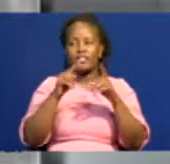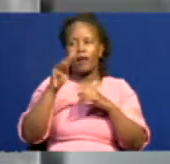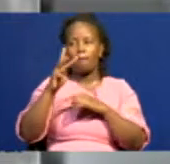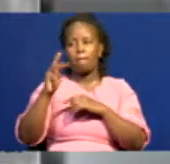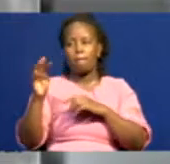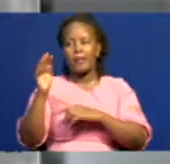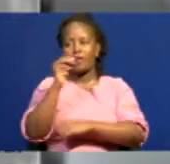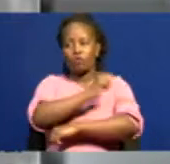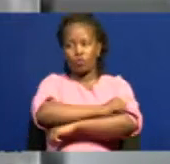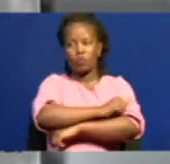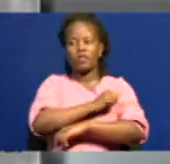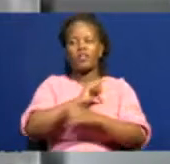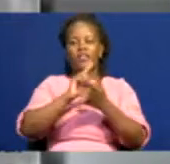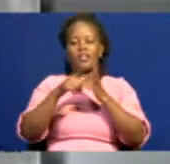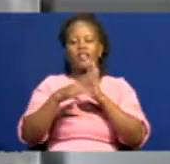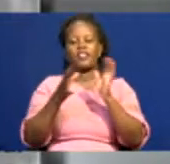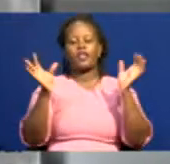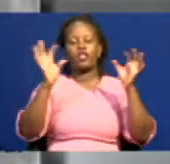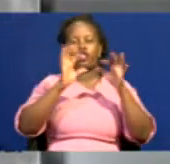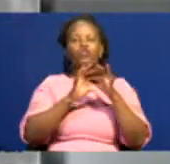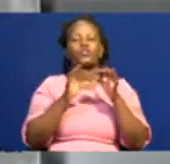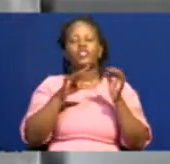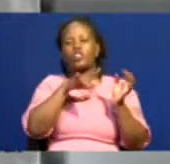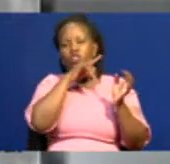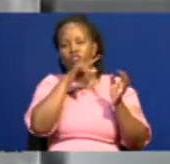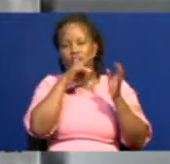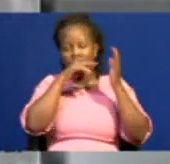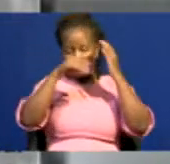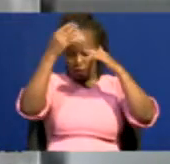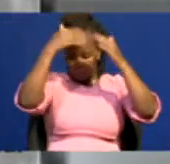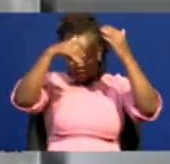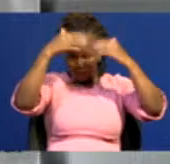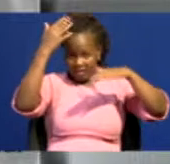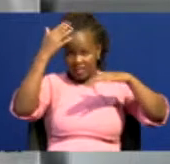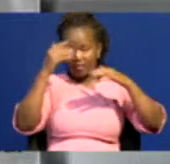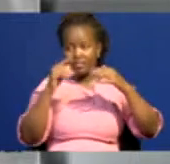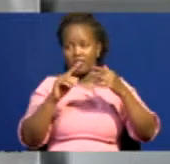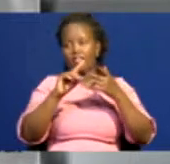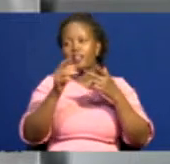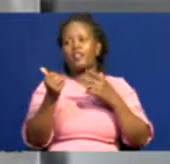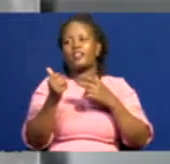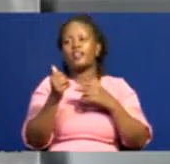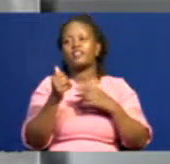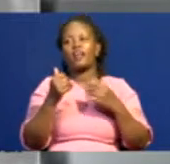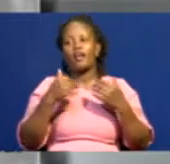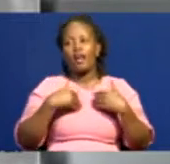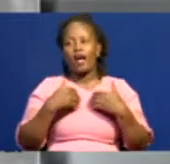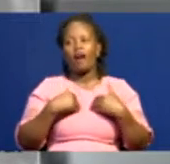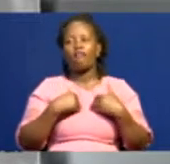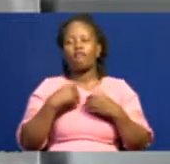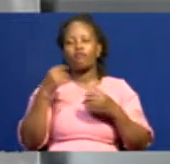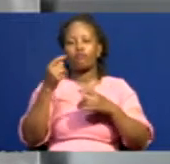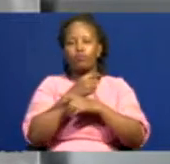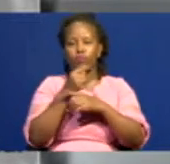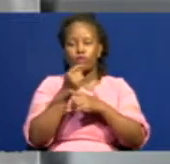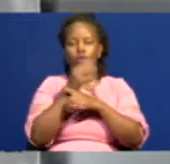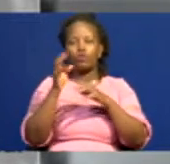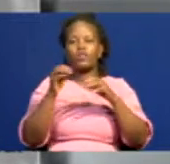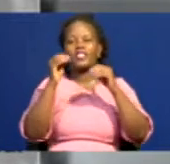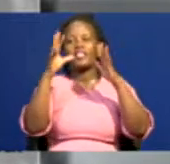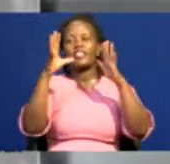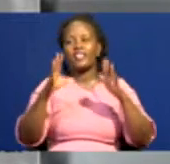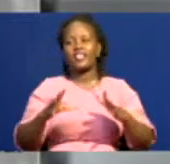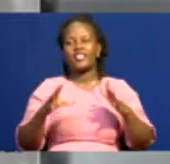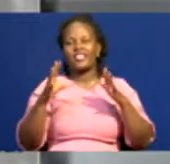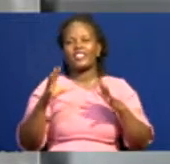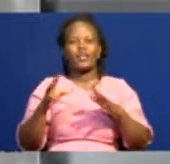Makerere University in Uganda, an institution of choice and prestige in East and Central Africa at the time, to train as a teacher. But this